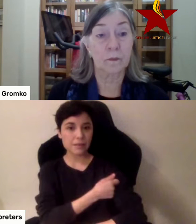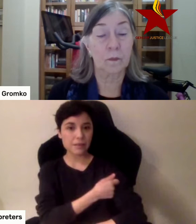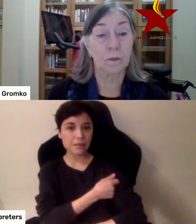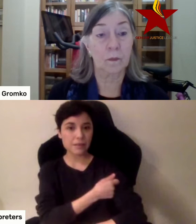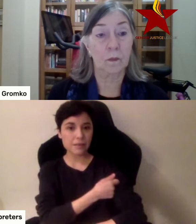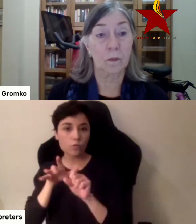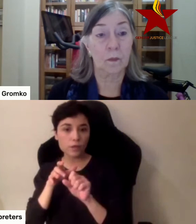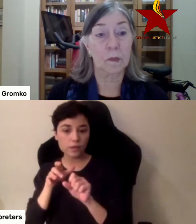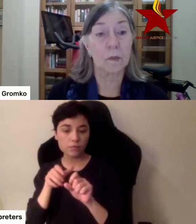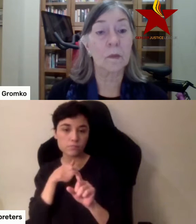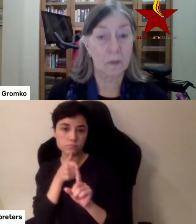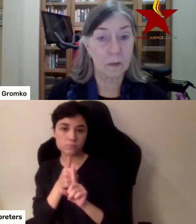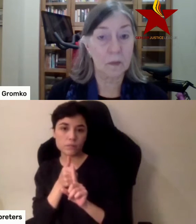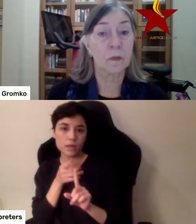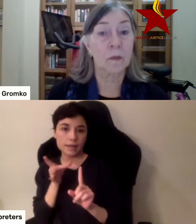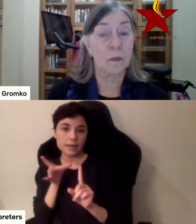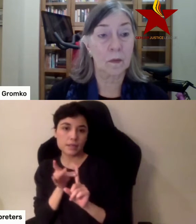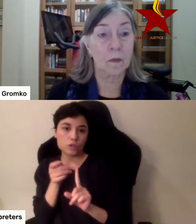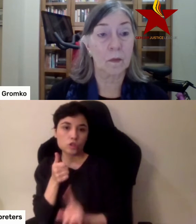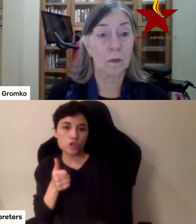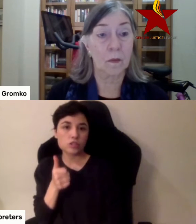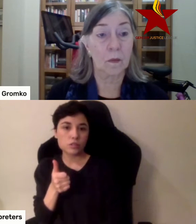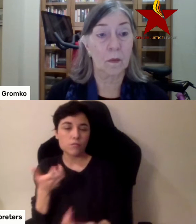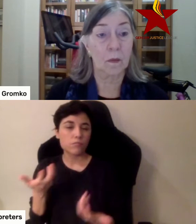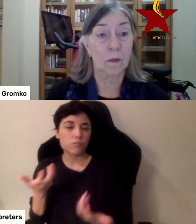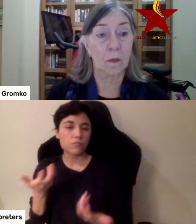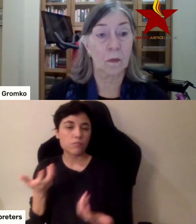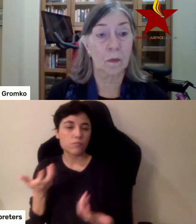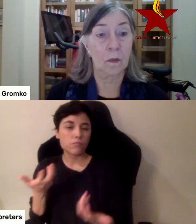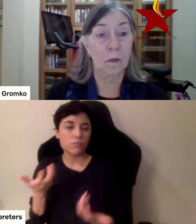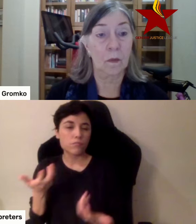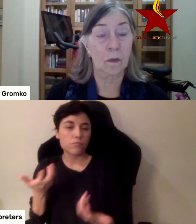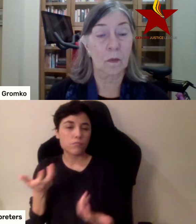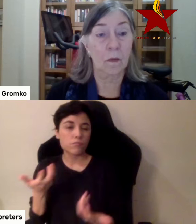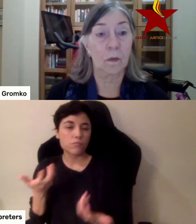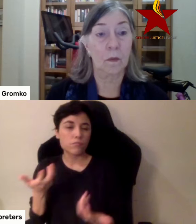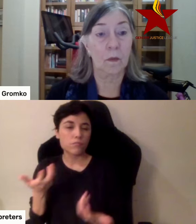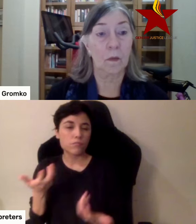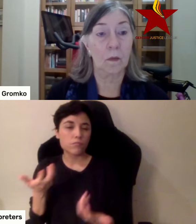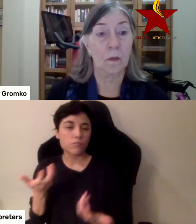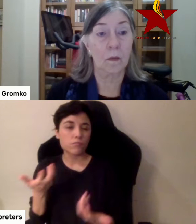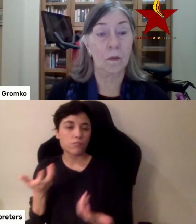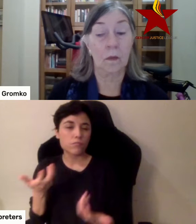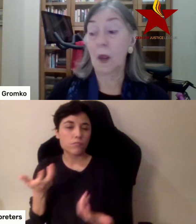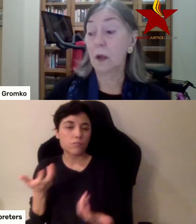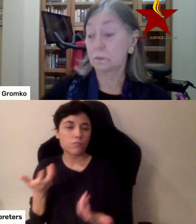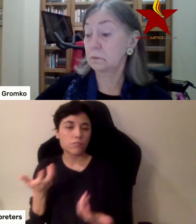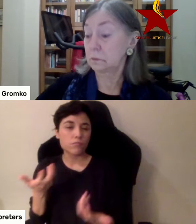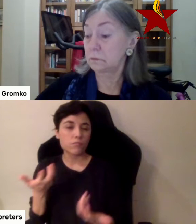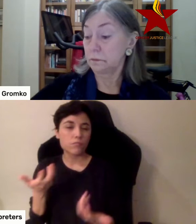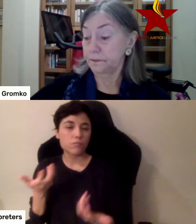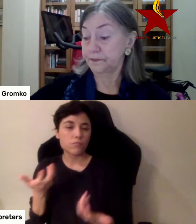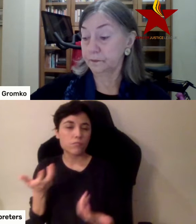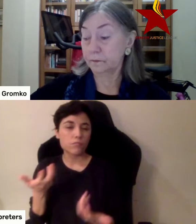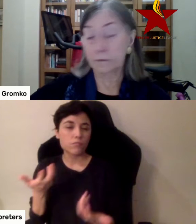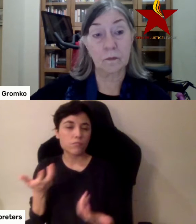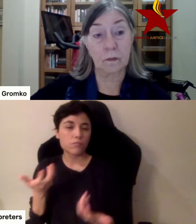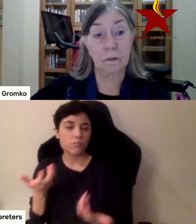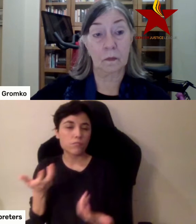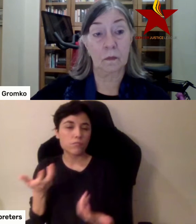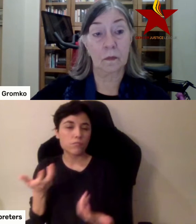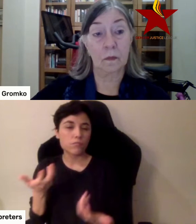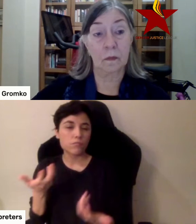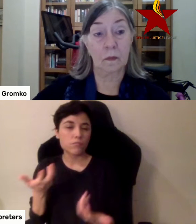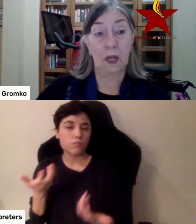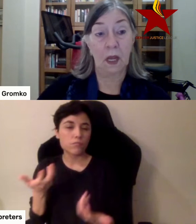issues because you have COVID, I've heard that using if you happen to have a CPAP machine, that can help a little bit. Is